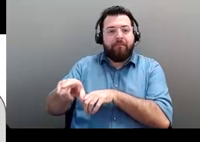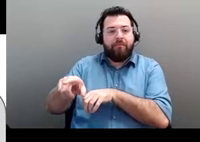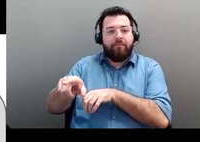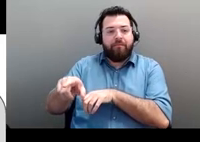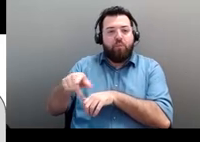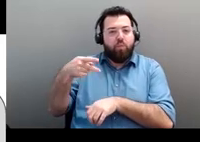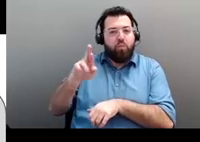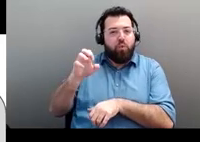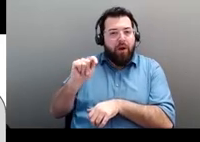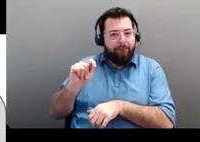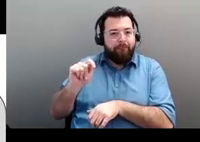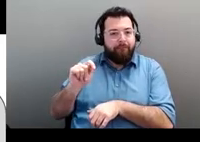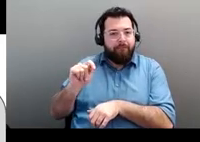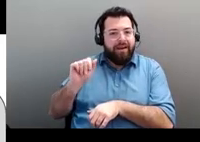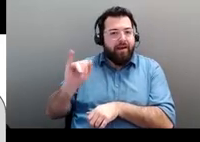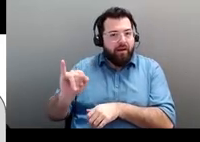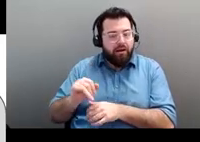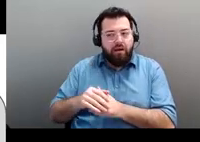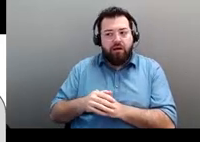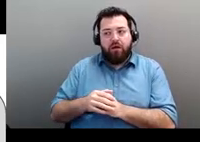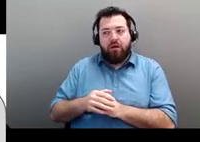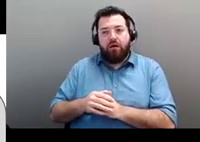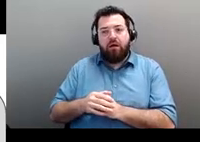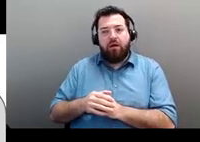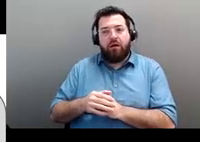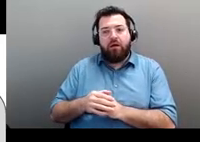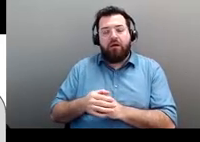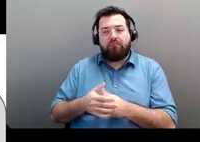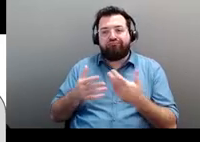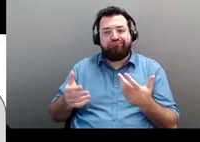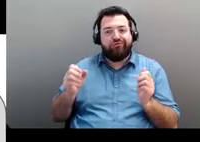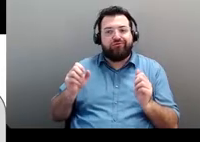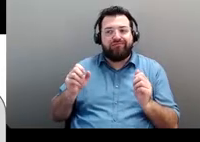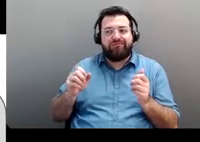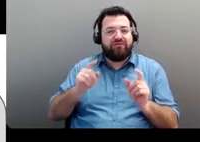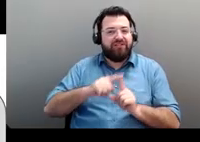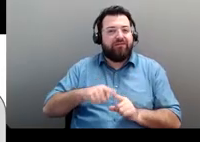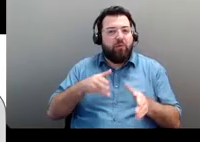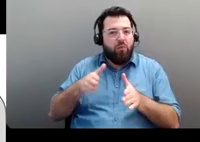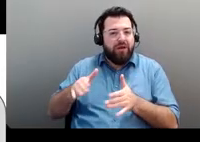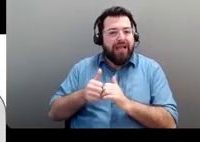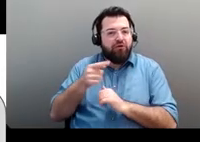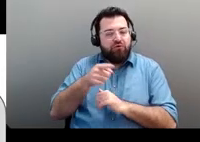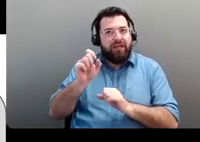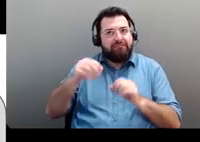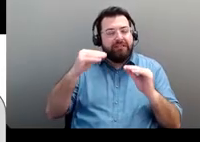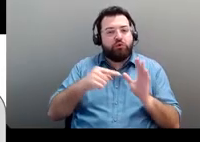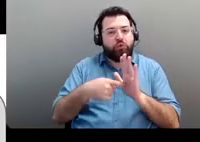uses of prompting AI that you can have students use to really help with their learning.